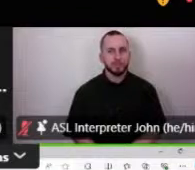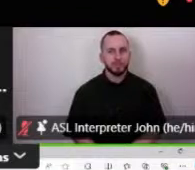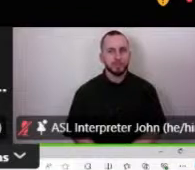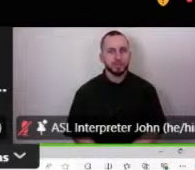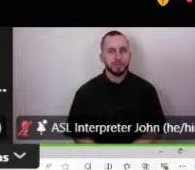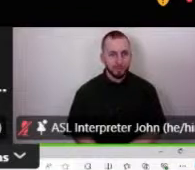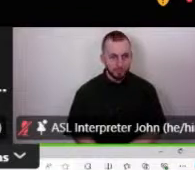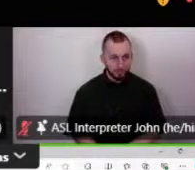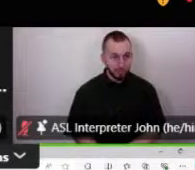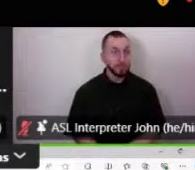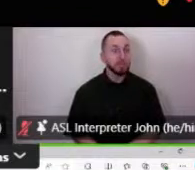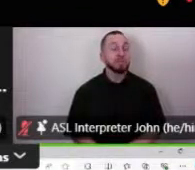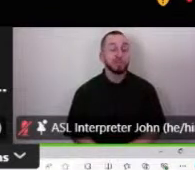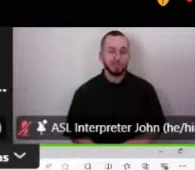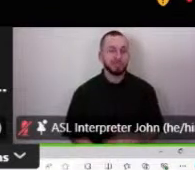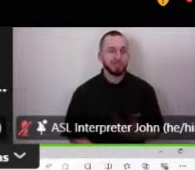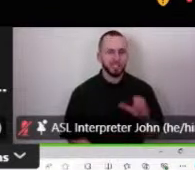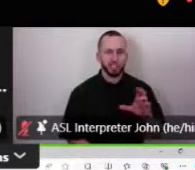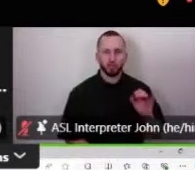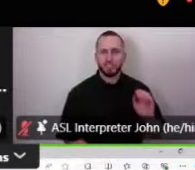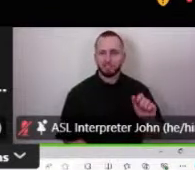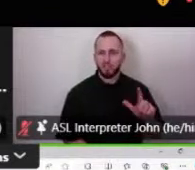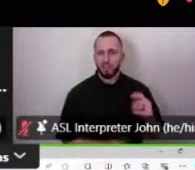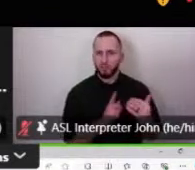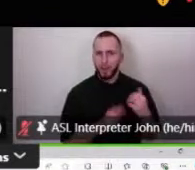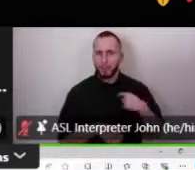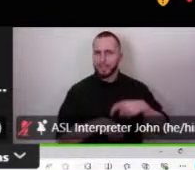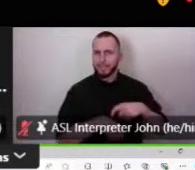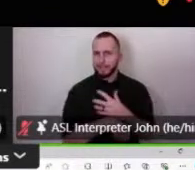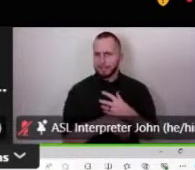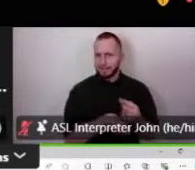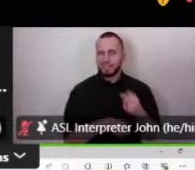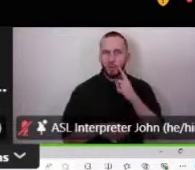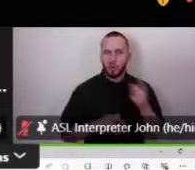of time, is that I'm actually going to skip, because I did